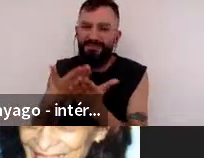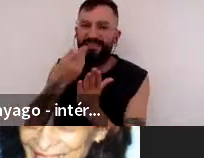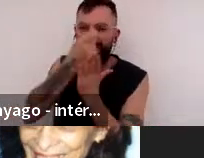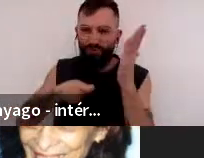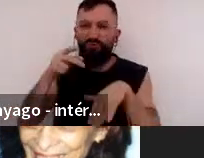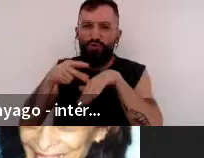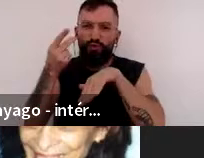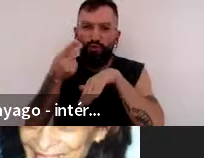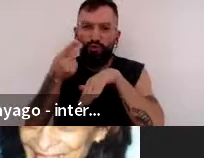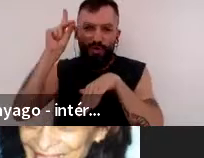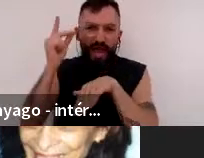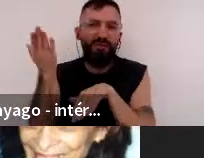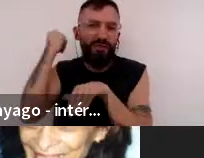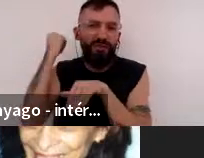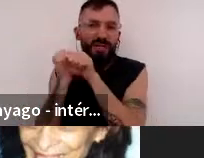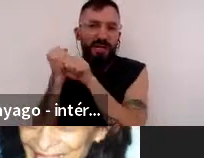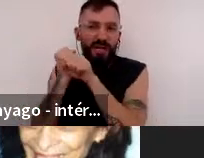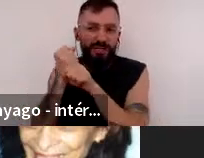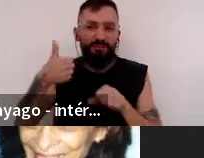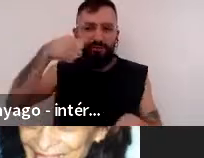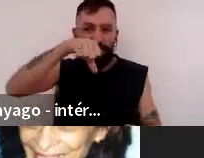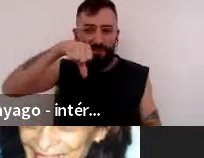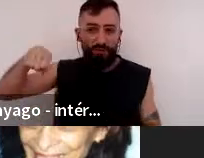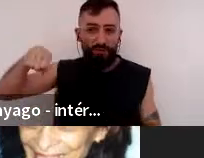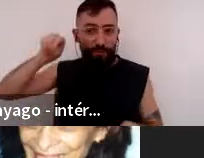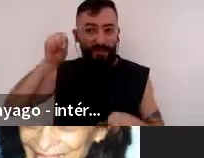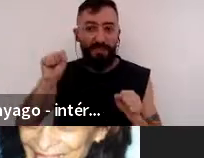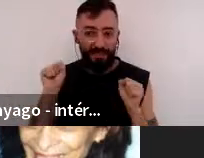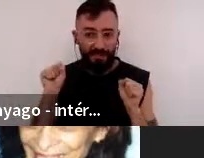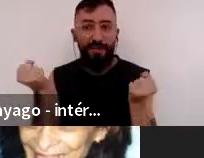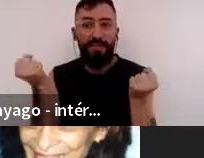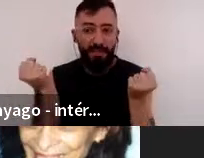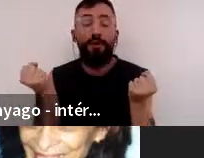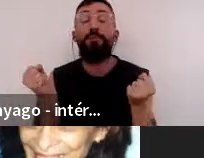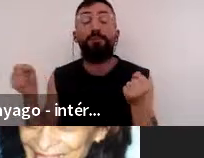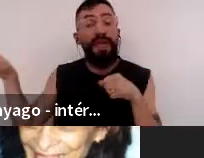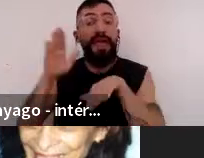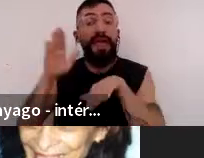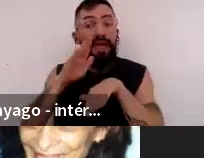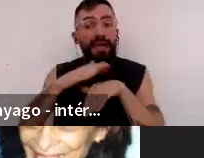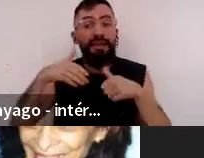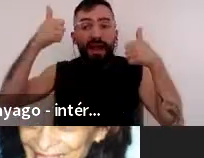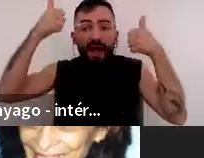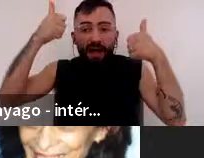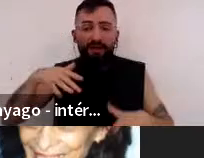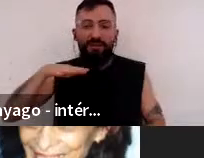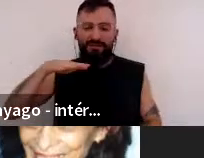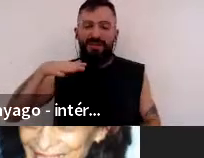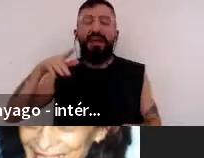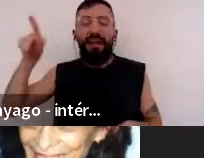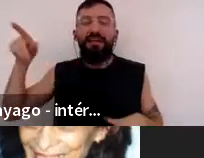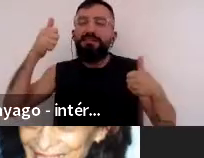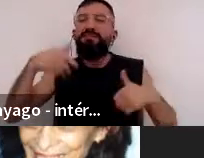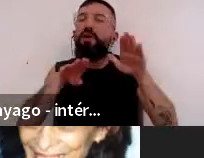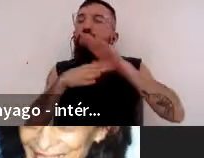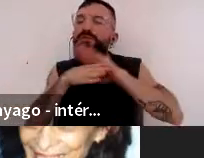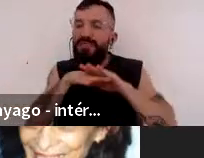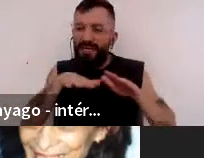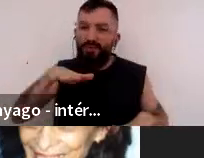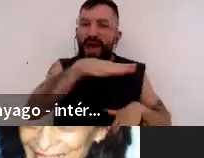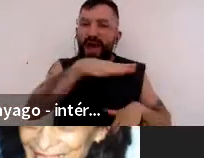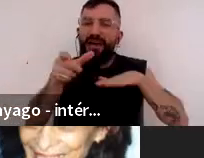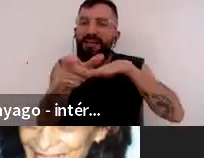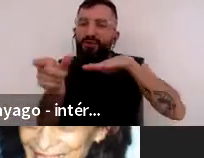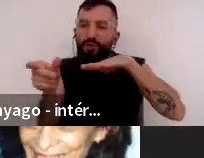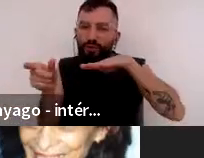defended in 1990, she defines the field of toponymy. For those who are not